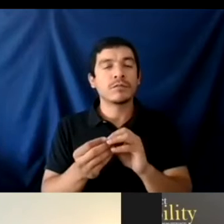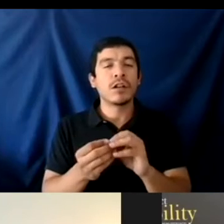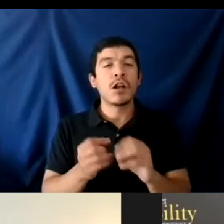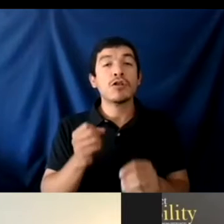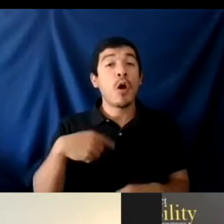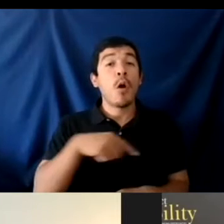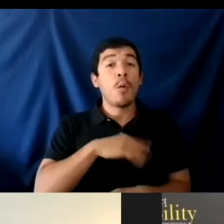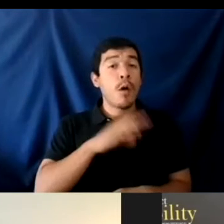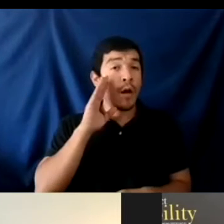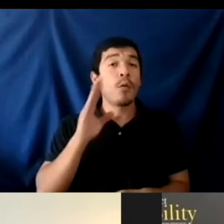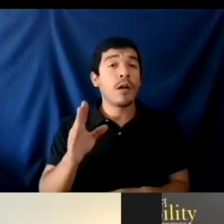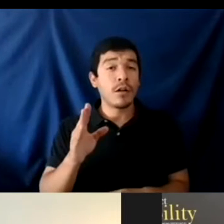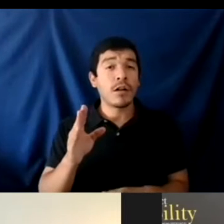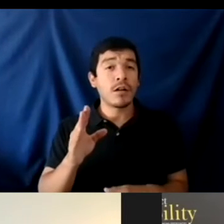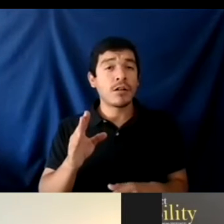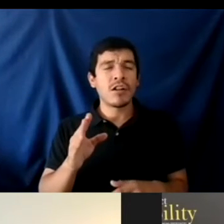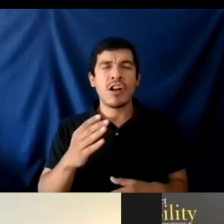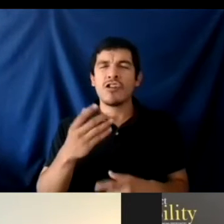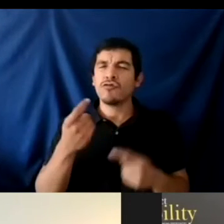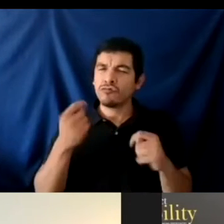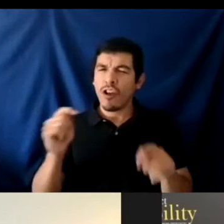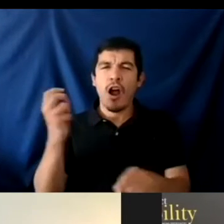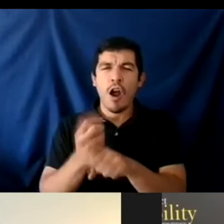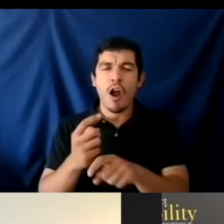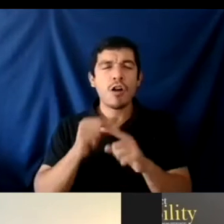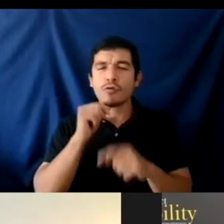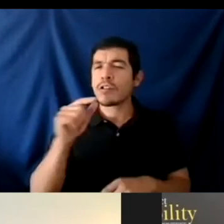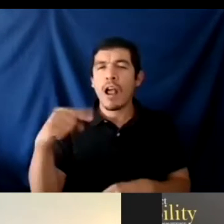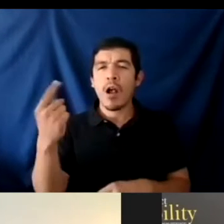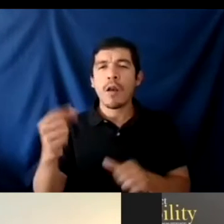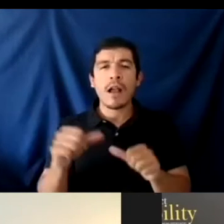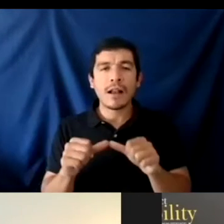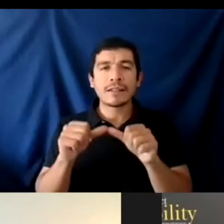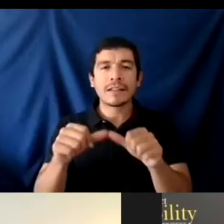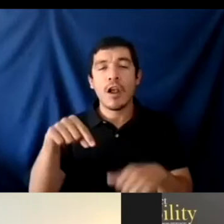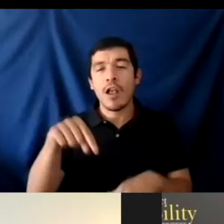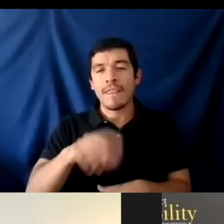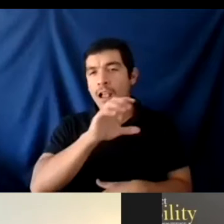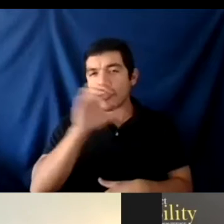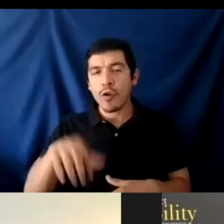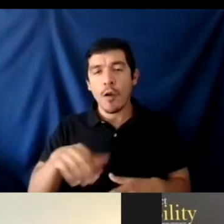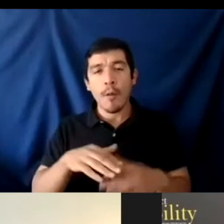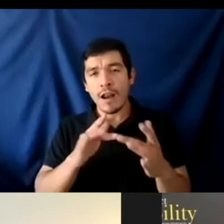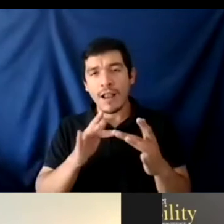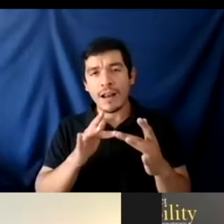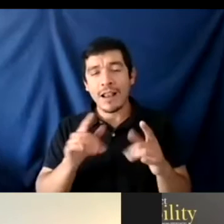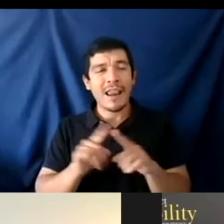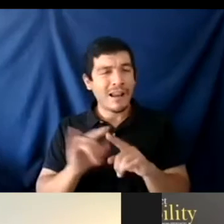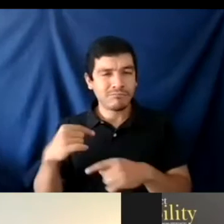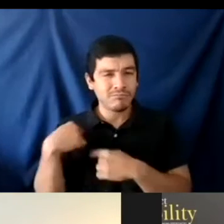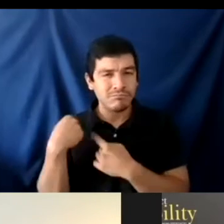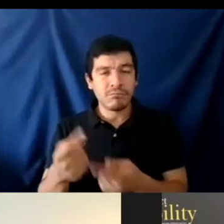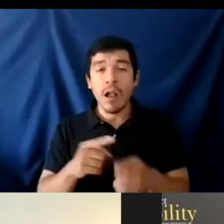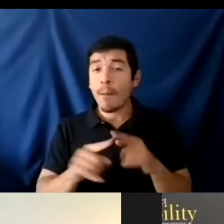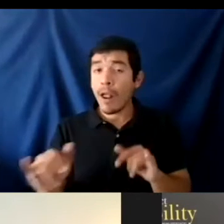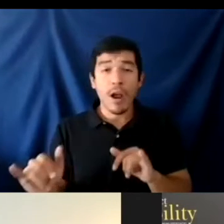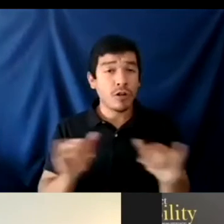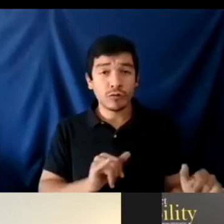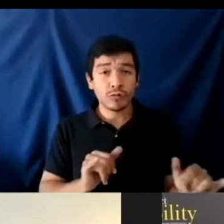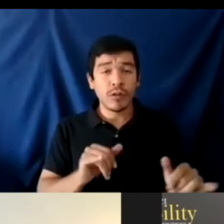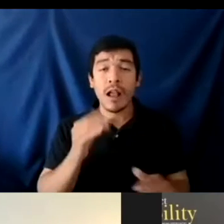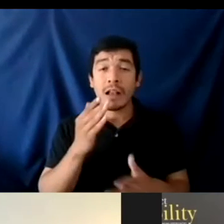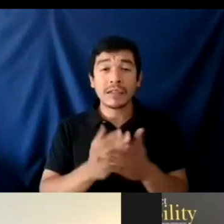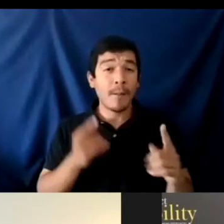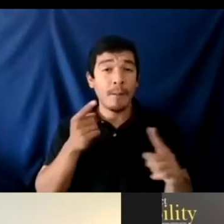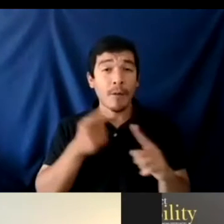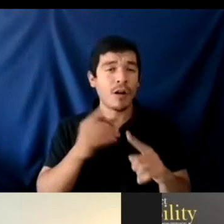are going to strive hard to not only continue these events here online as we have been doing, but also at some point